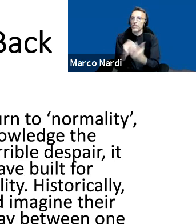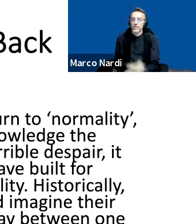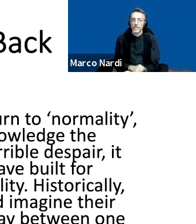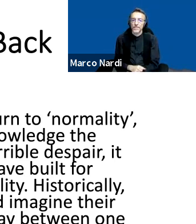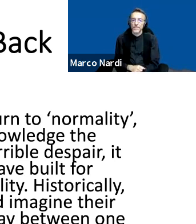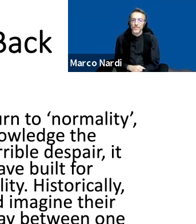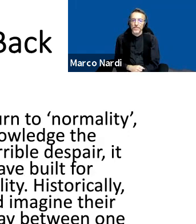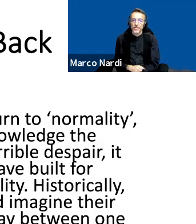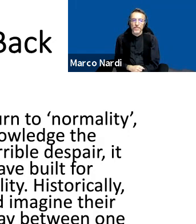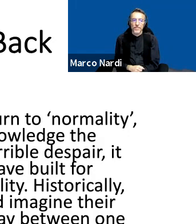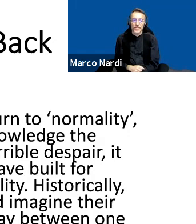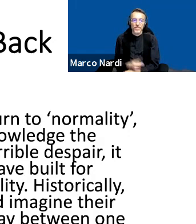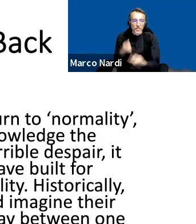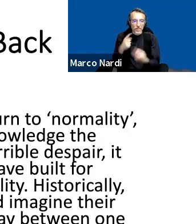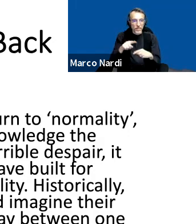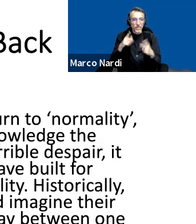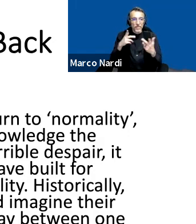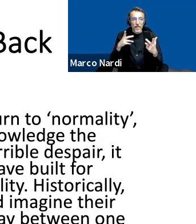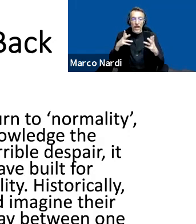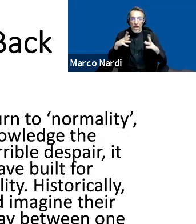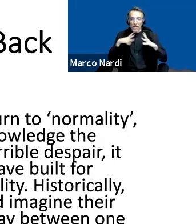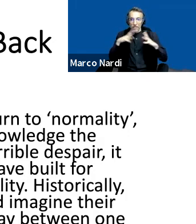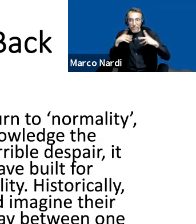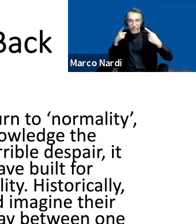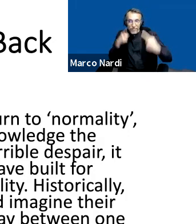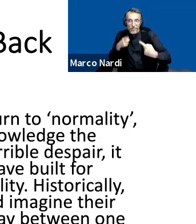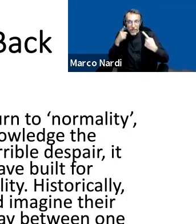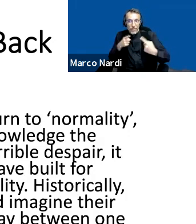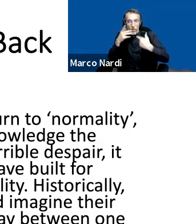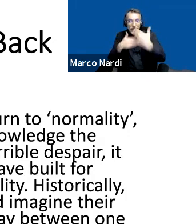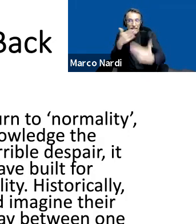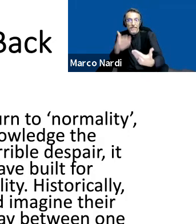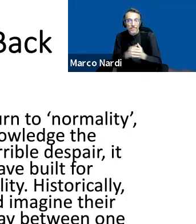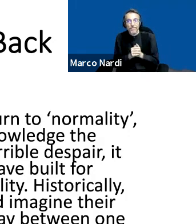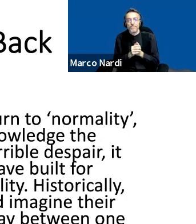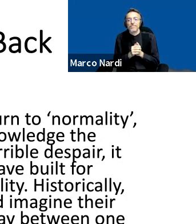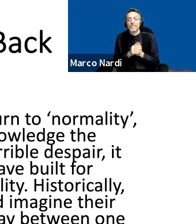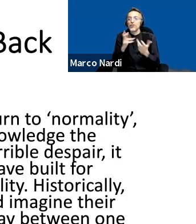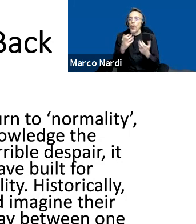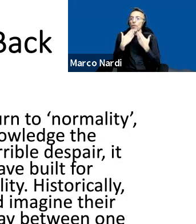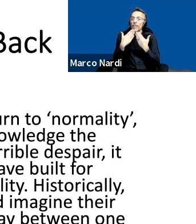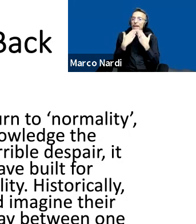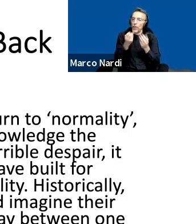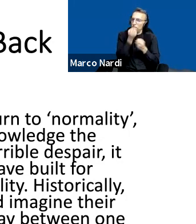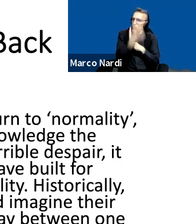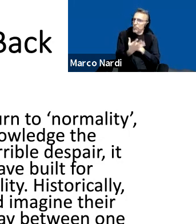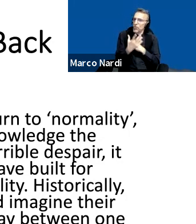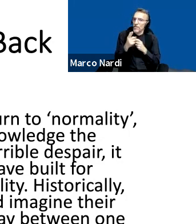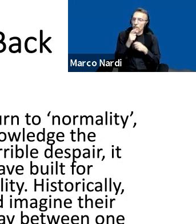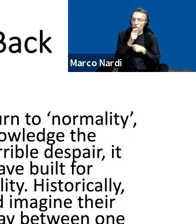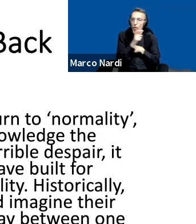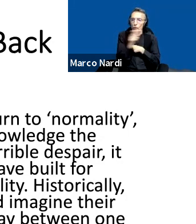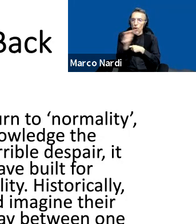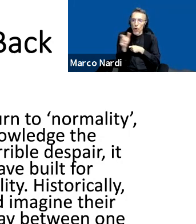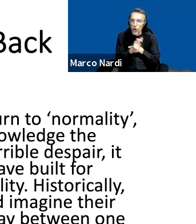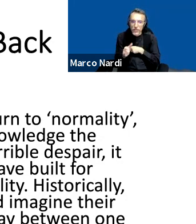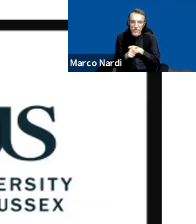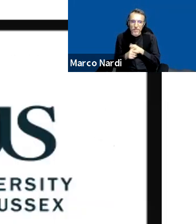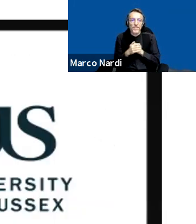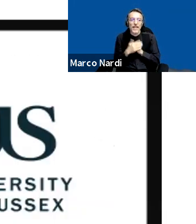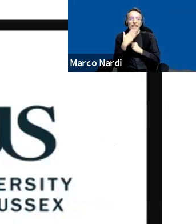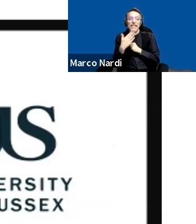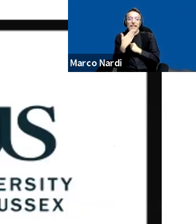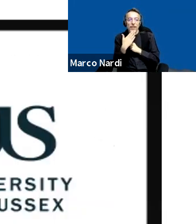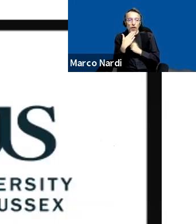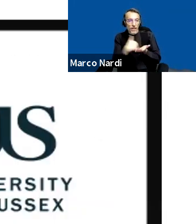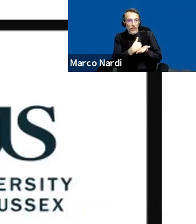but also the possibilities of those beautiful words. Thank you very much. Yeah. Marco, thank you so much. And thank you for sharing